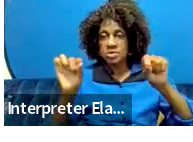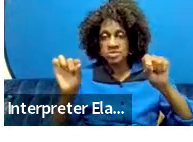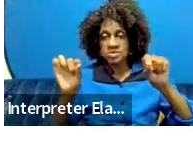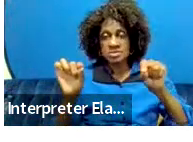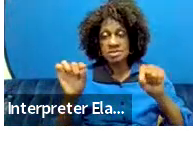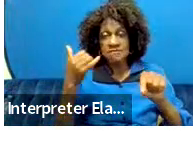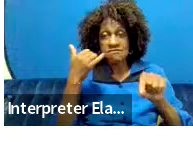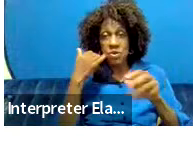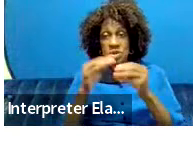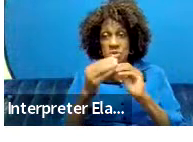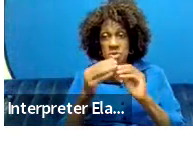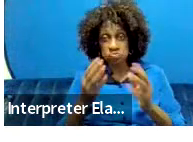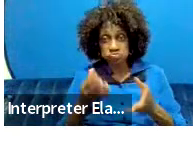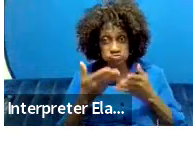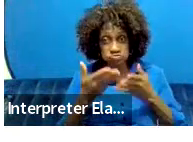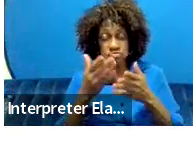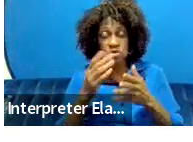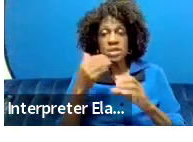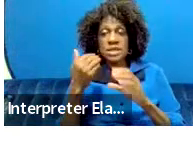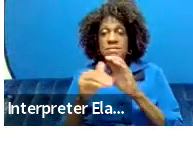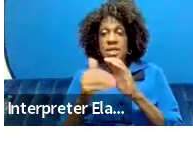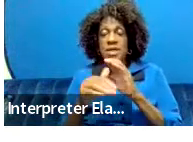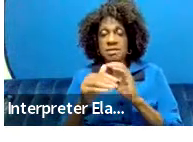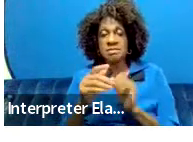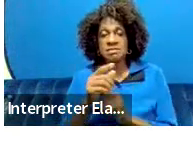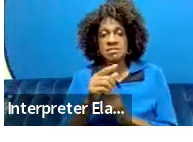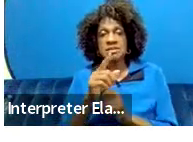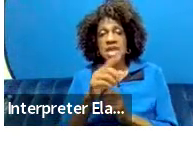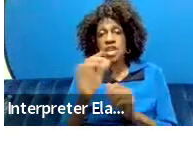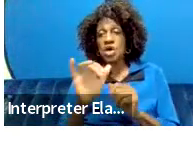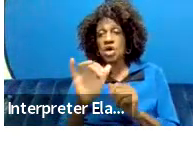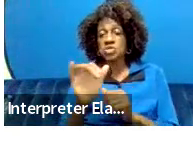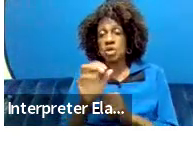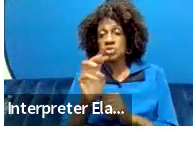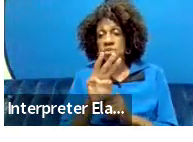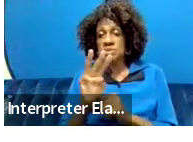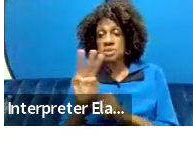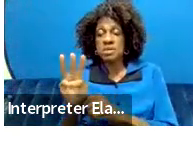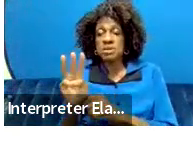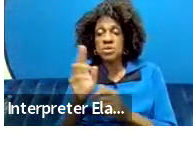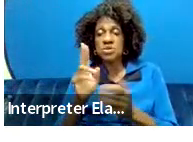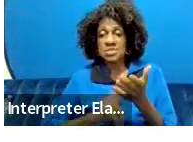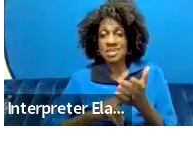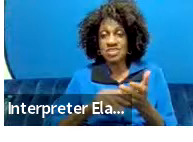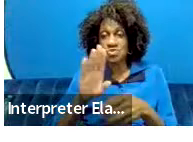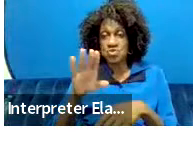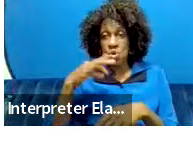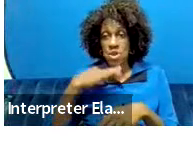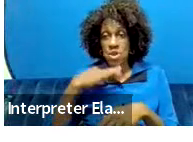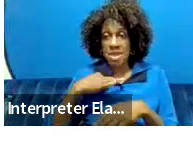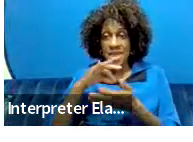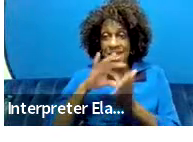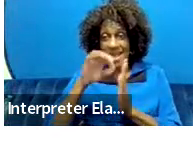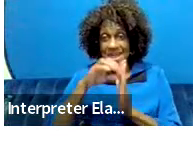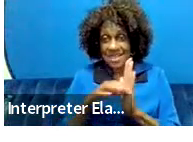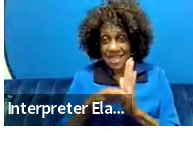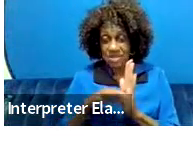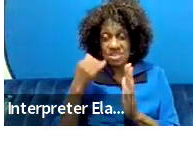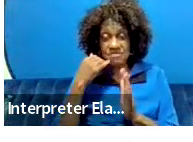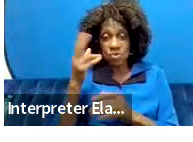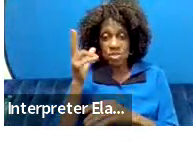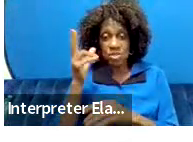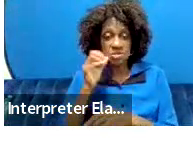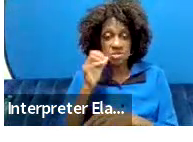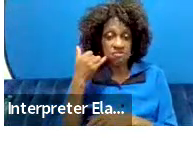Telephone numbers were provided in the email confirmation as well as on the website once you signed into your account. If you're listening by phone or you're experiencing